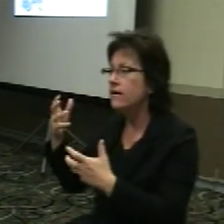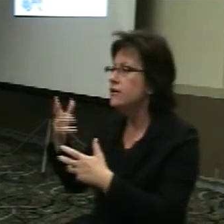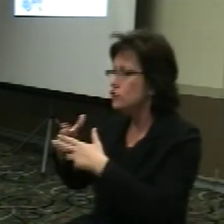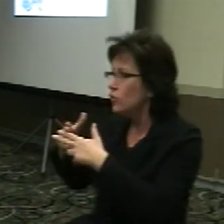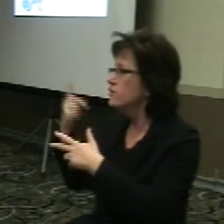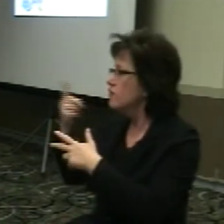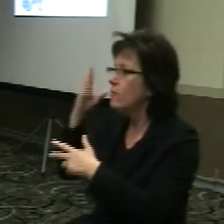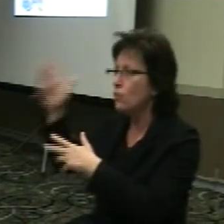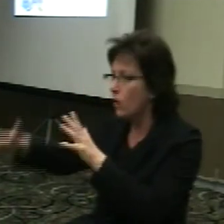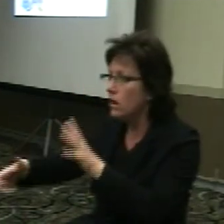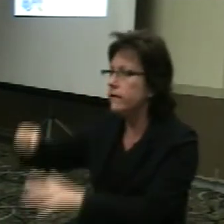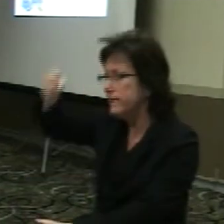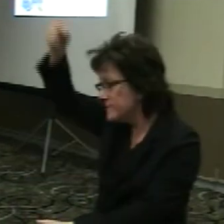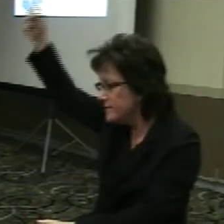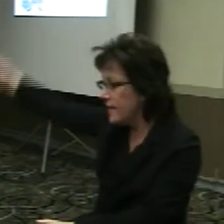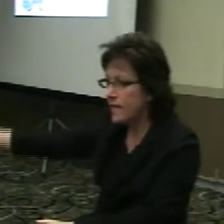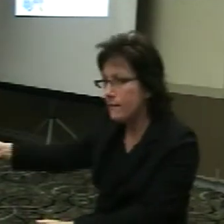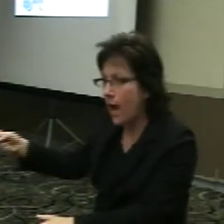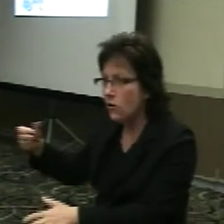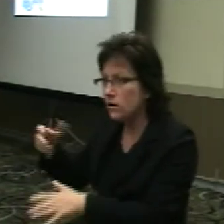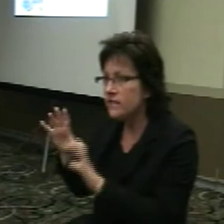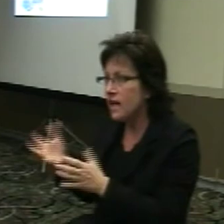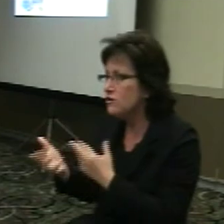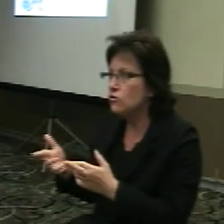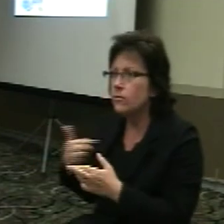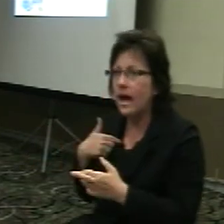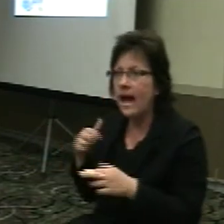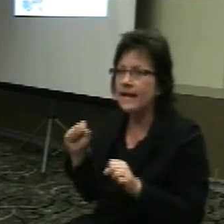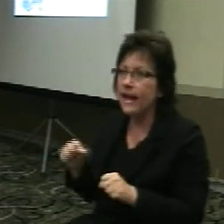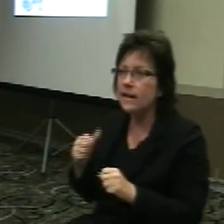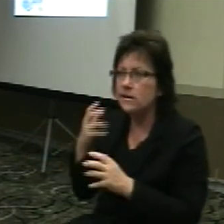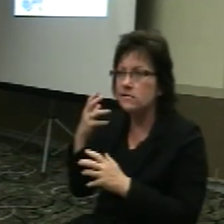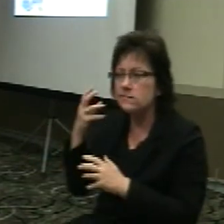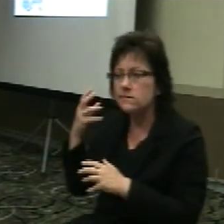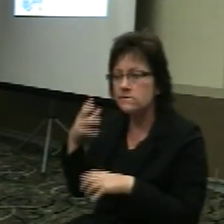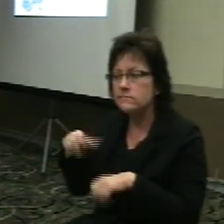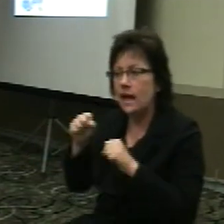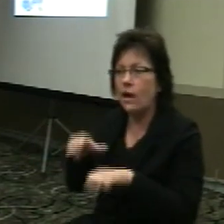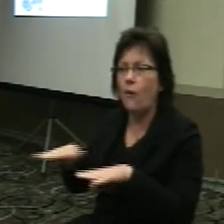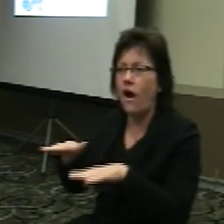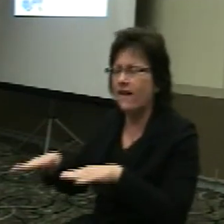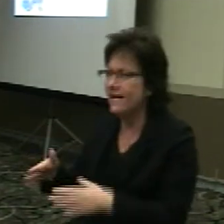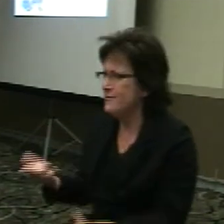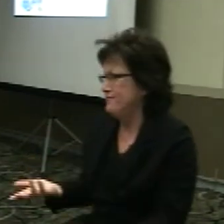classroom. And I get to take a walk. Now, how